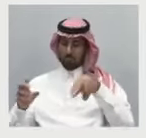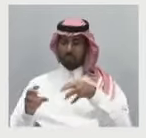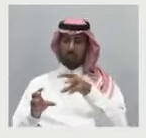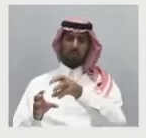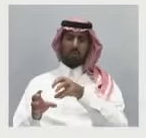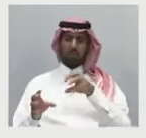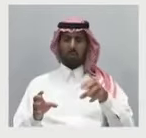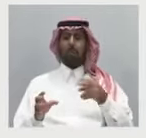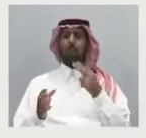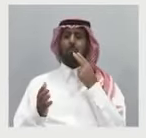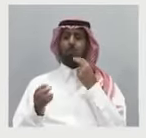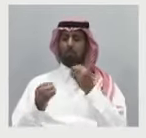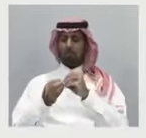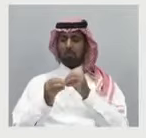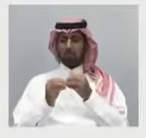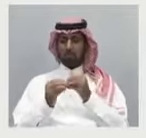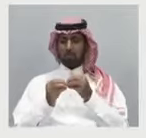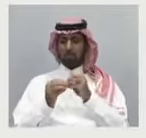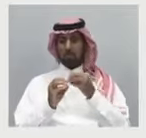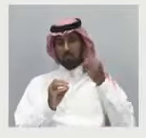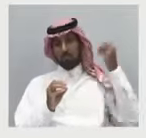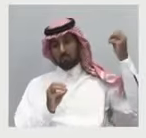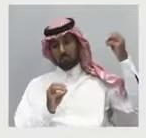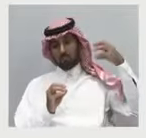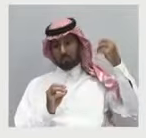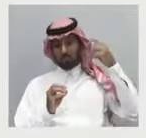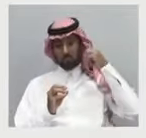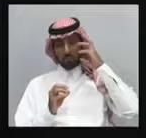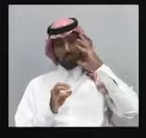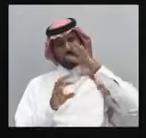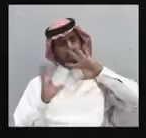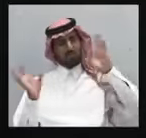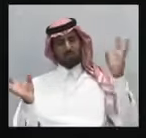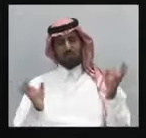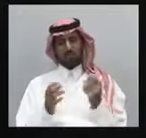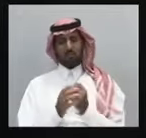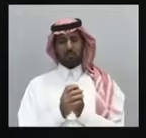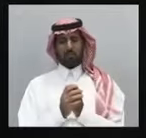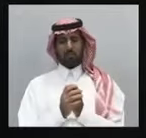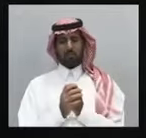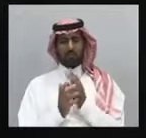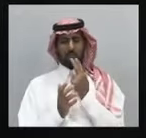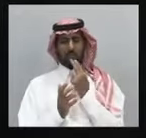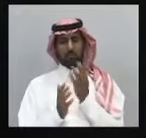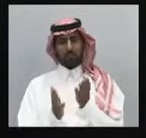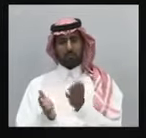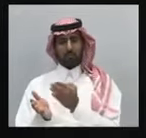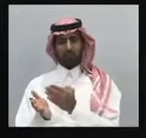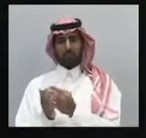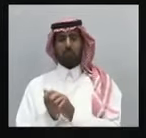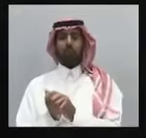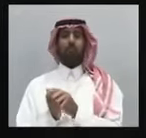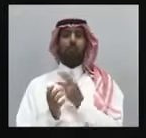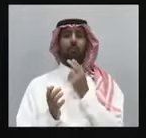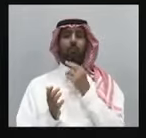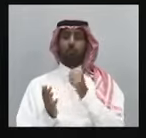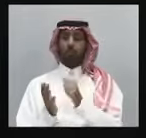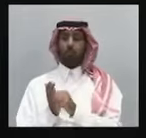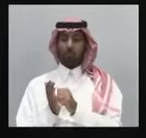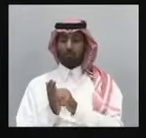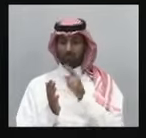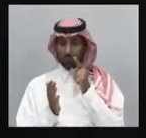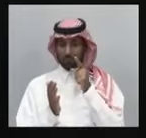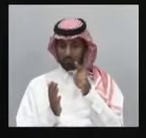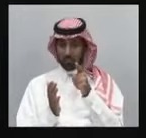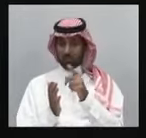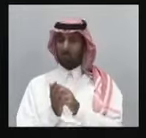as colors, lighting, and materials. So if you're going to make over your house or a